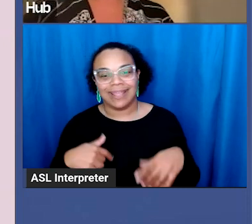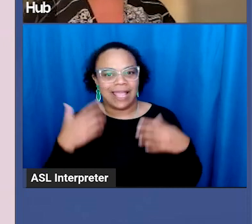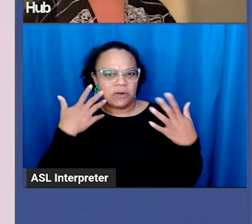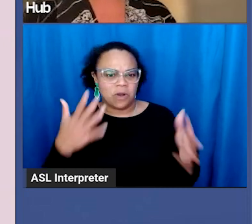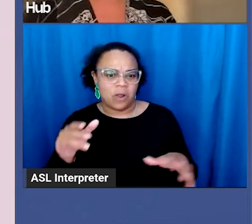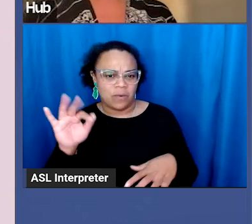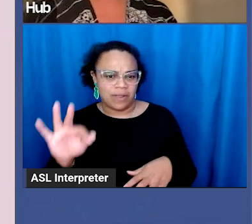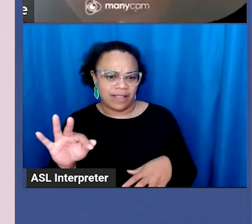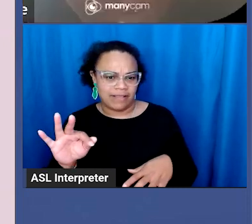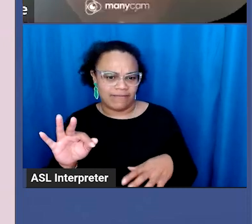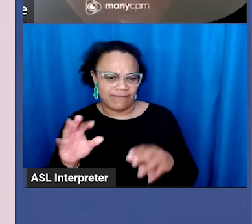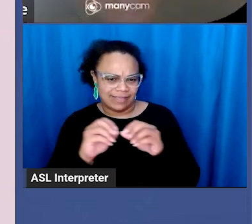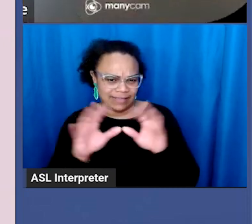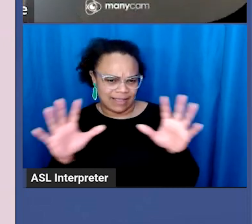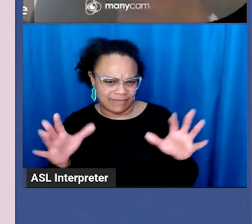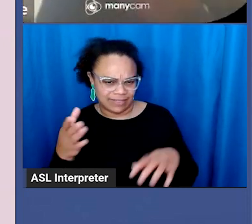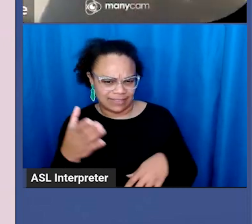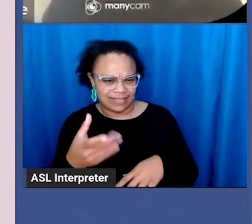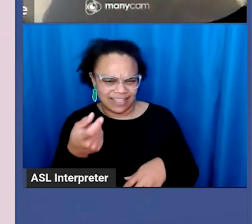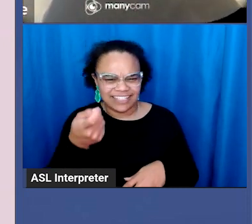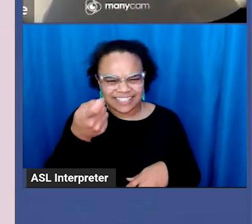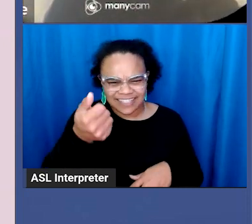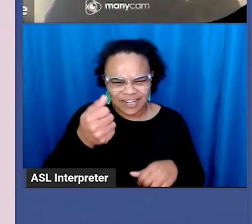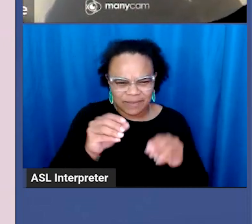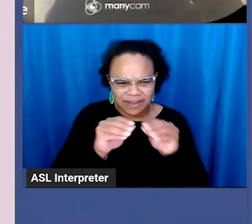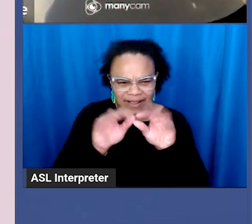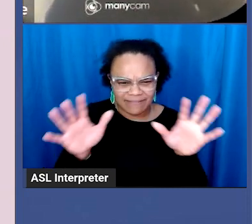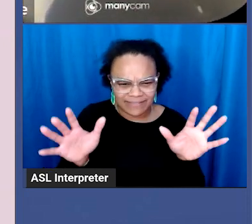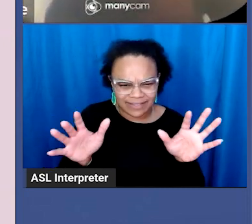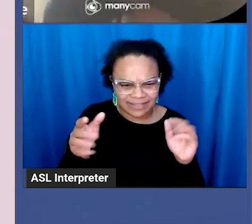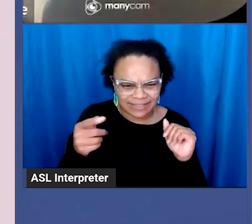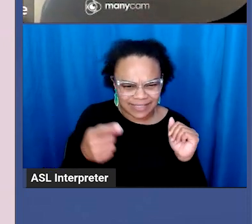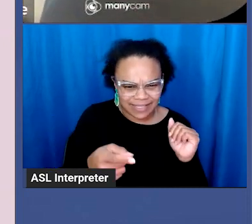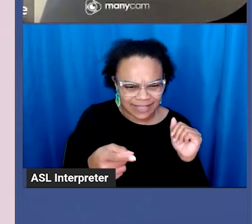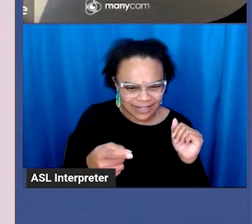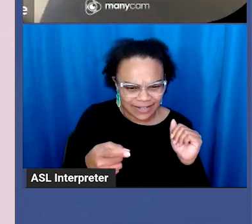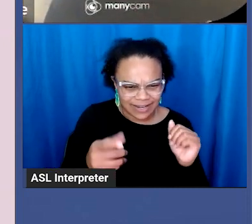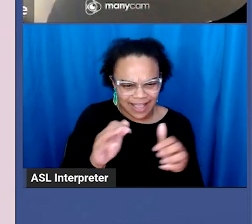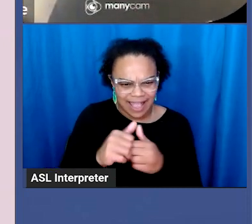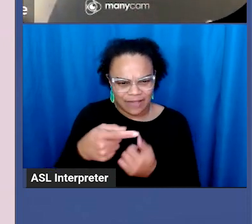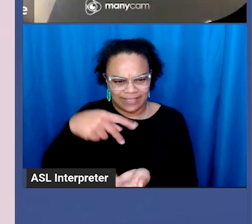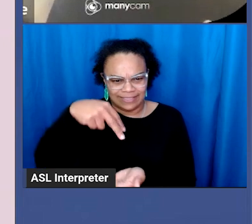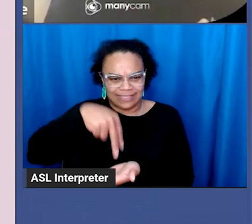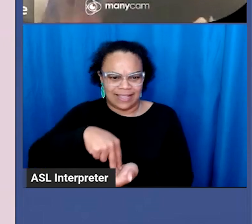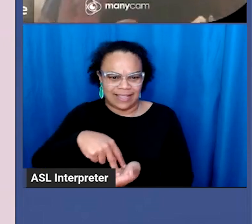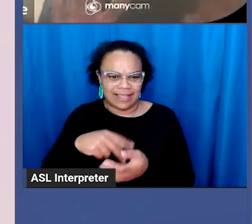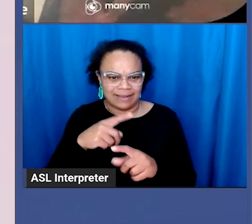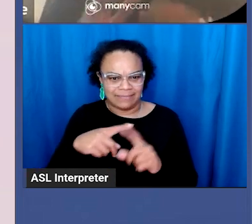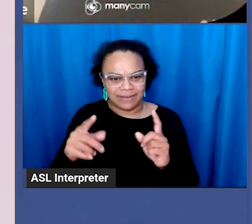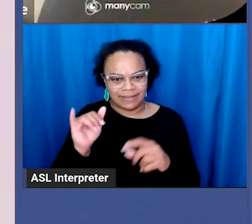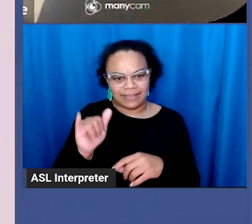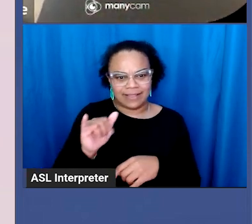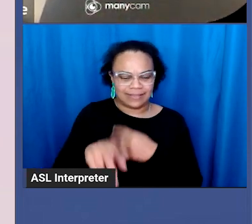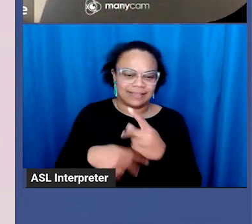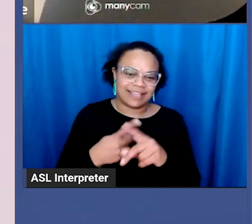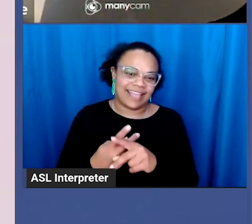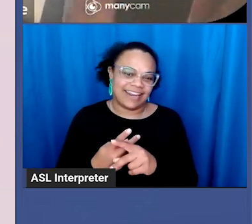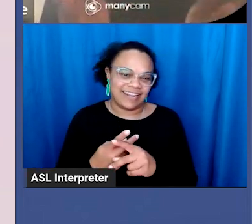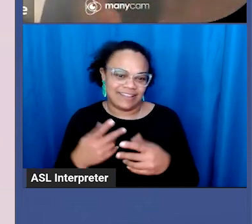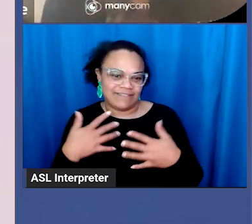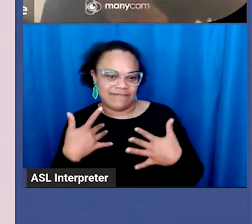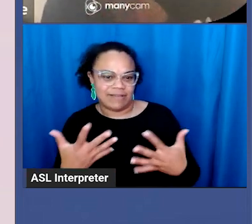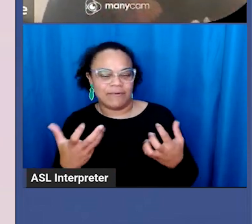if it's obvious in their. It's a little obvious in their stances, but yeah, that's the kind of thing I was going